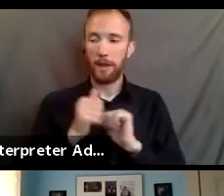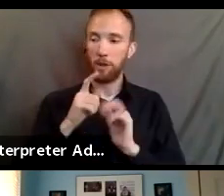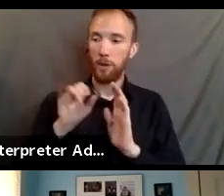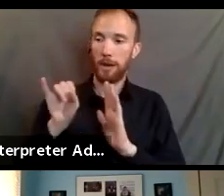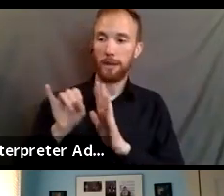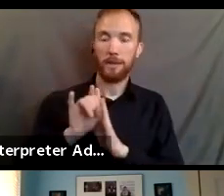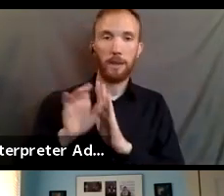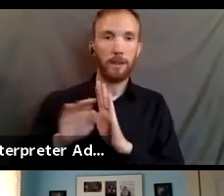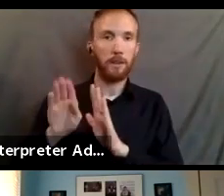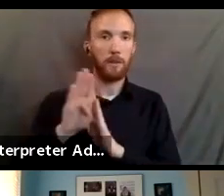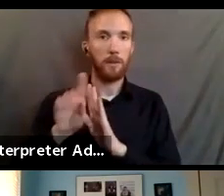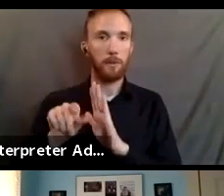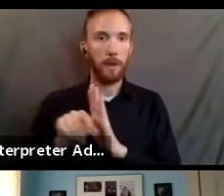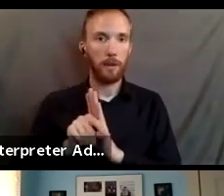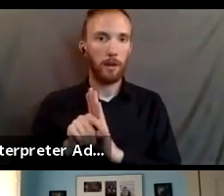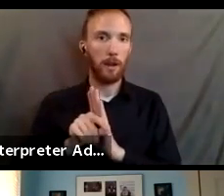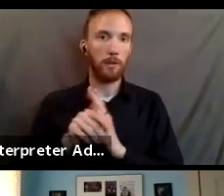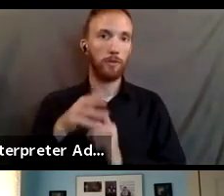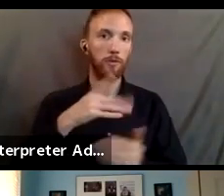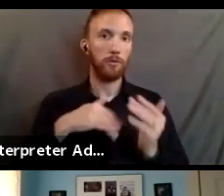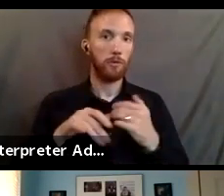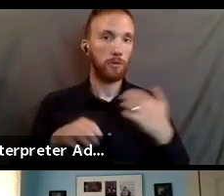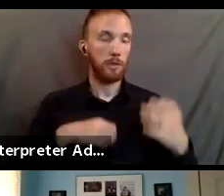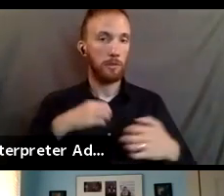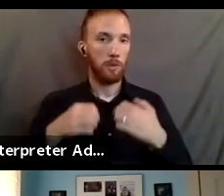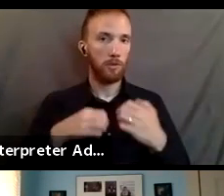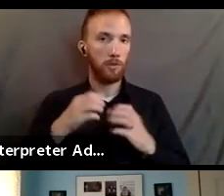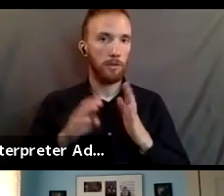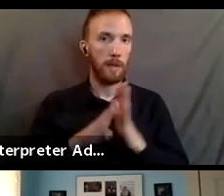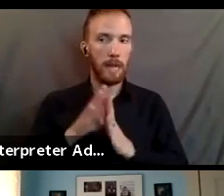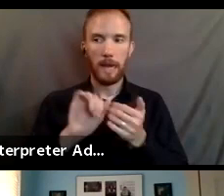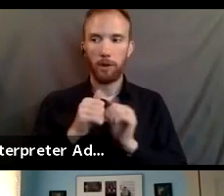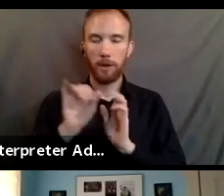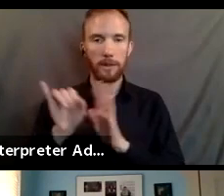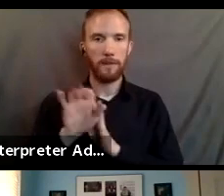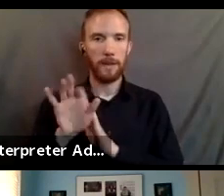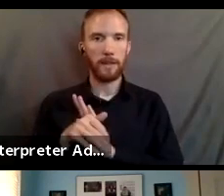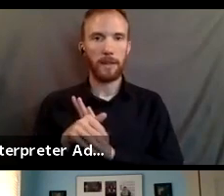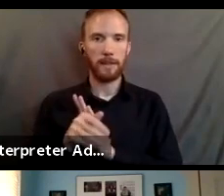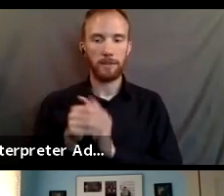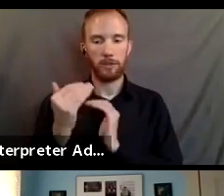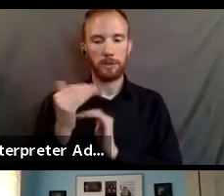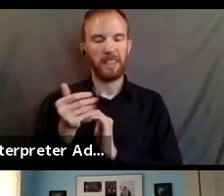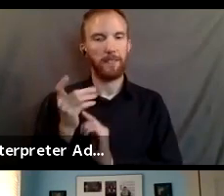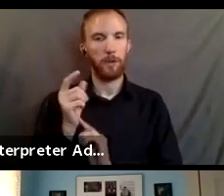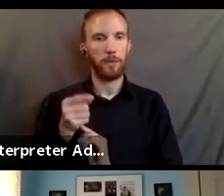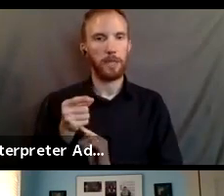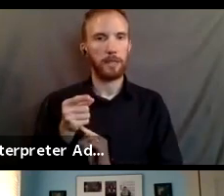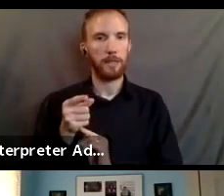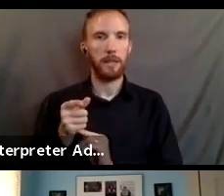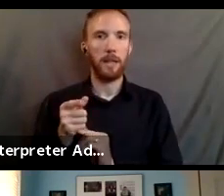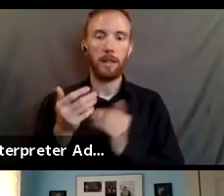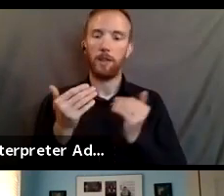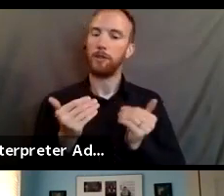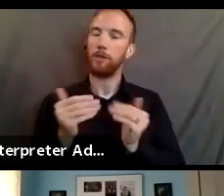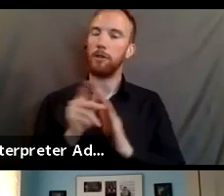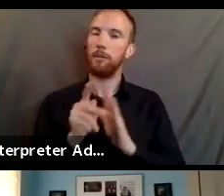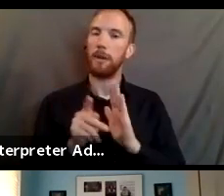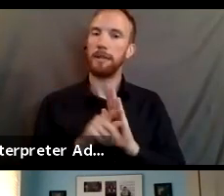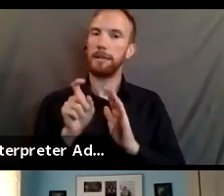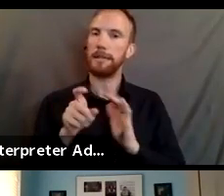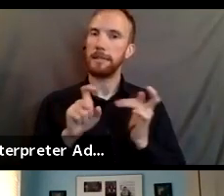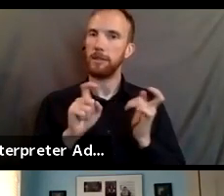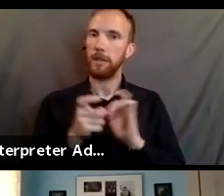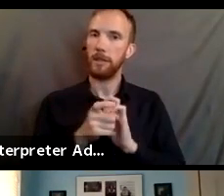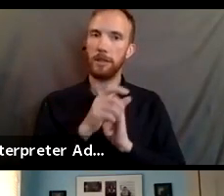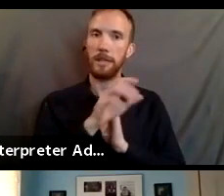social emotional development in a few minutes the current policies and practices need to change the el original